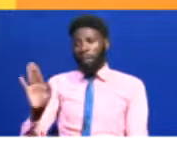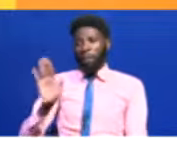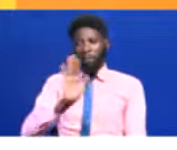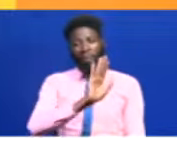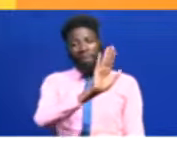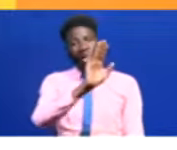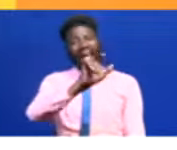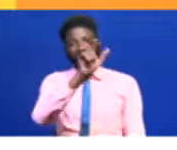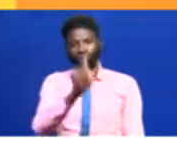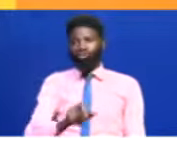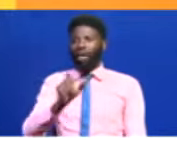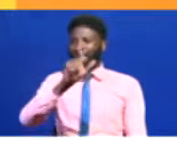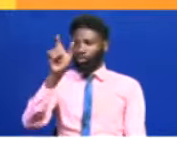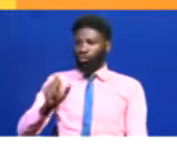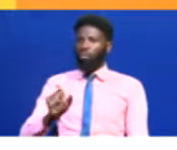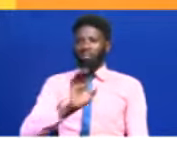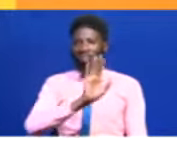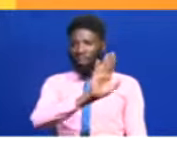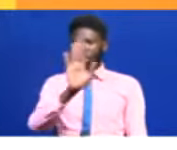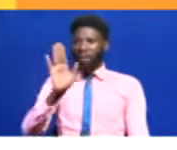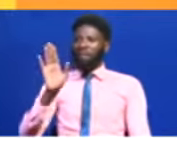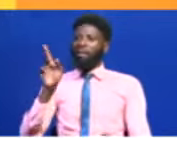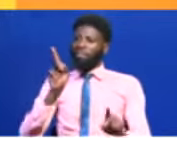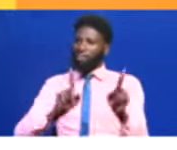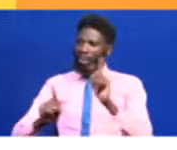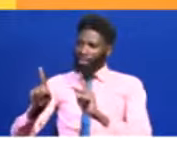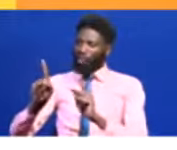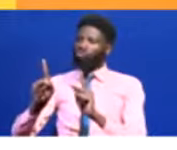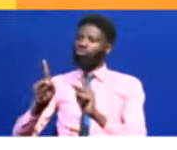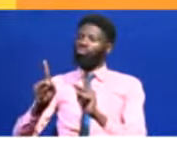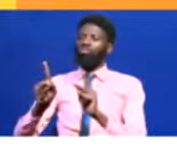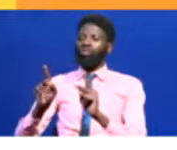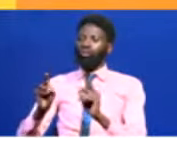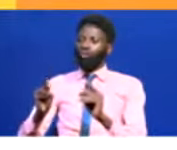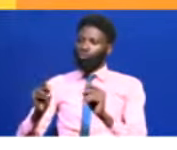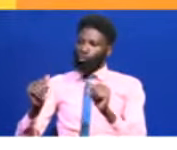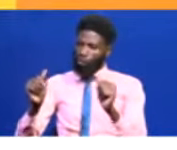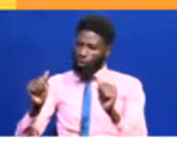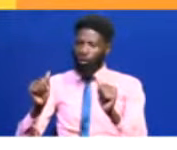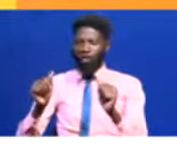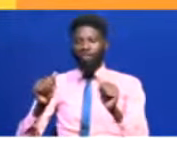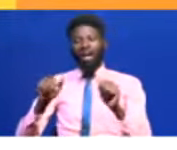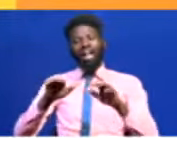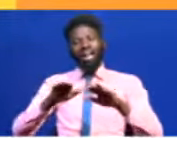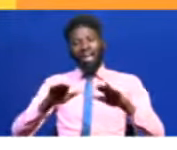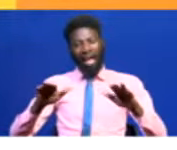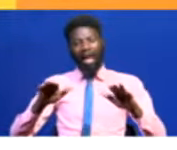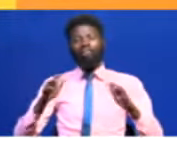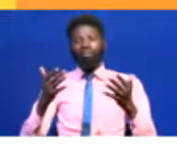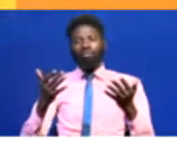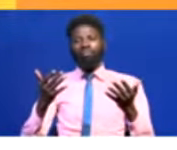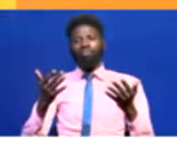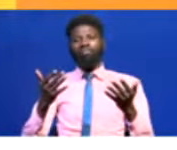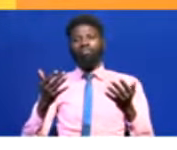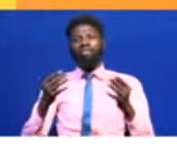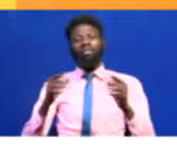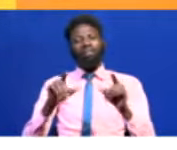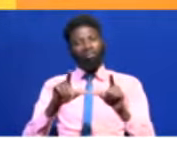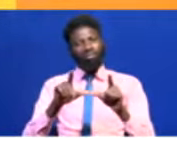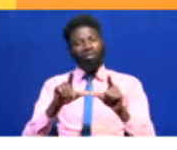their people are handled well on matters land and titles issued, they also get a plus as far